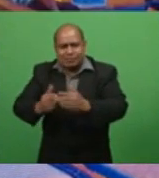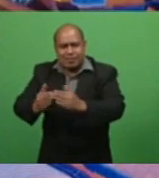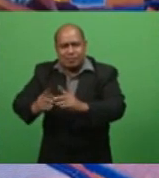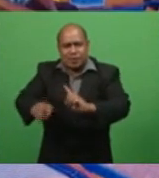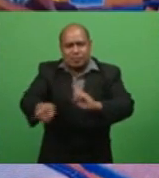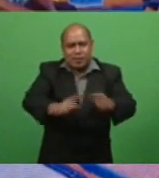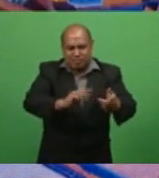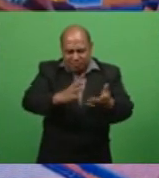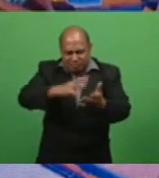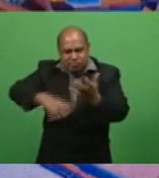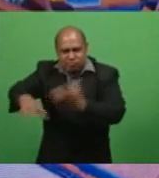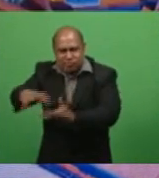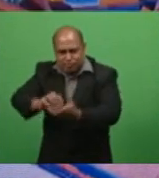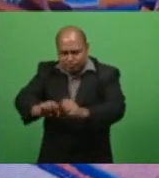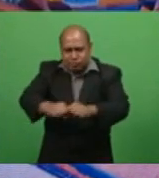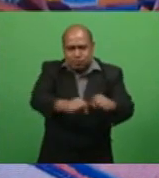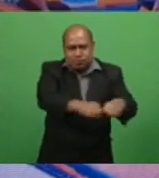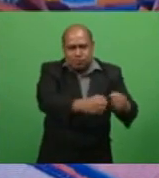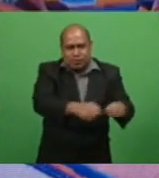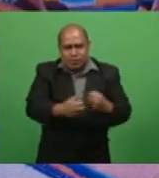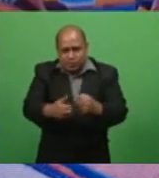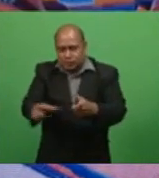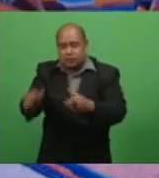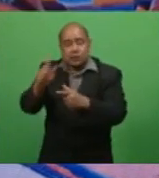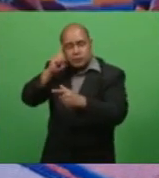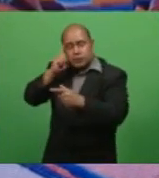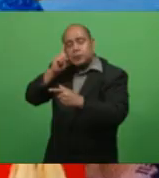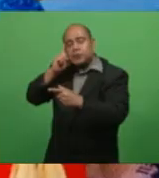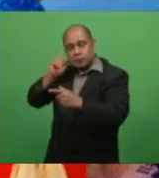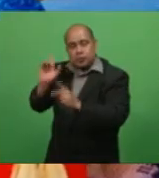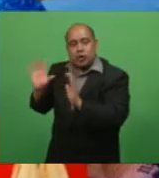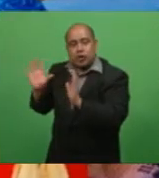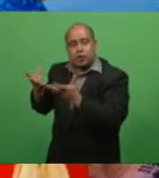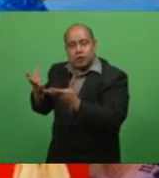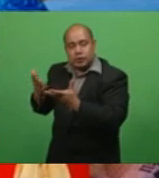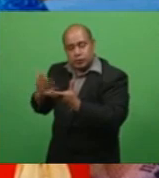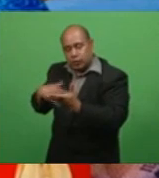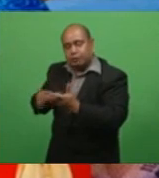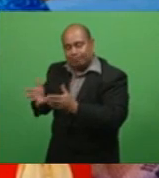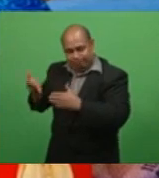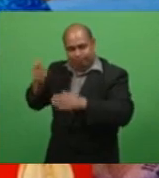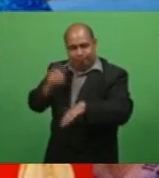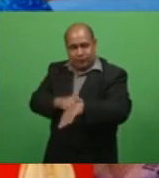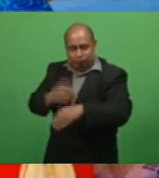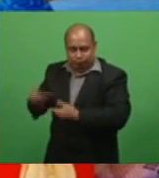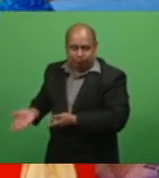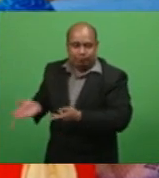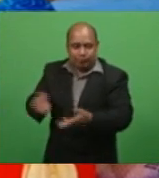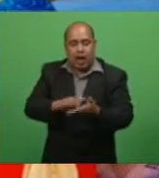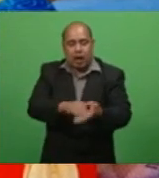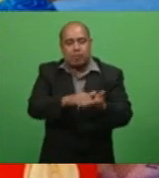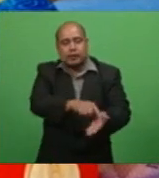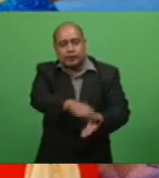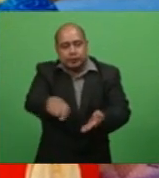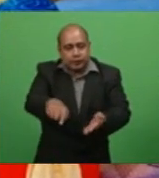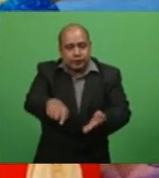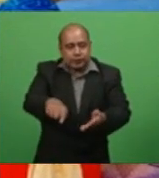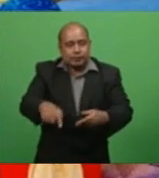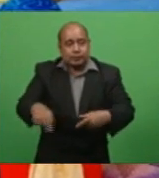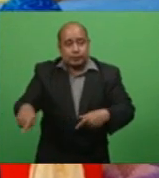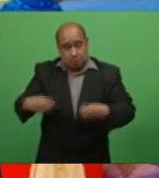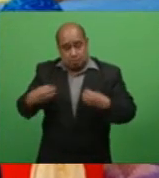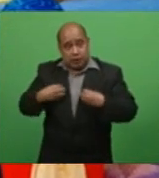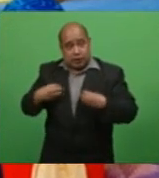appropriate time to start supporting those in need. Deo says even though they are not operating as a business yet, the company